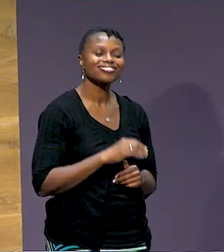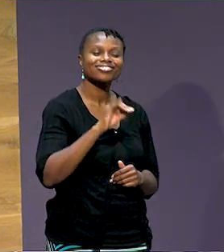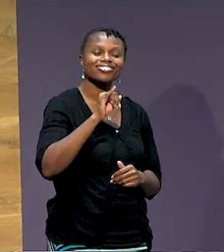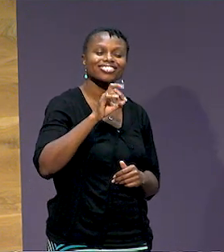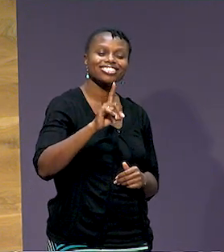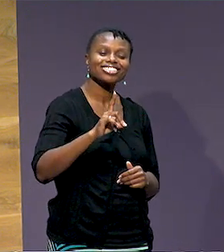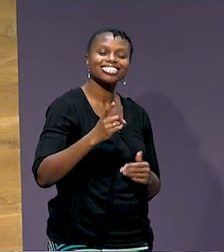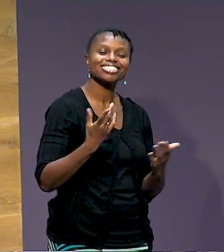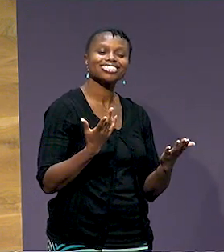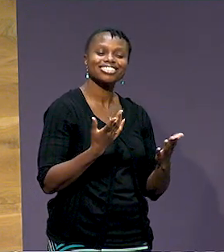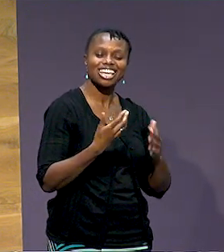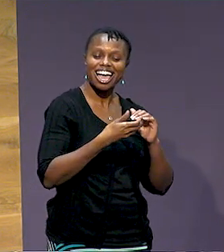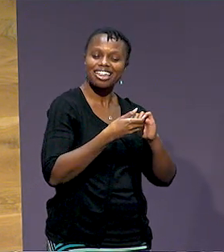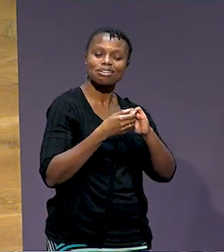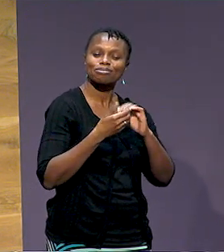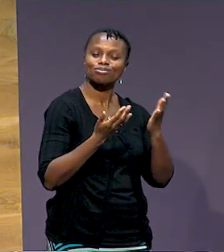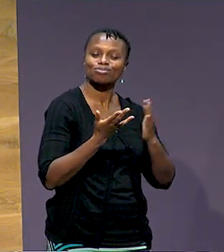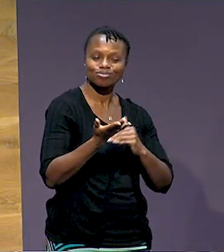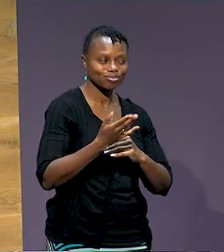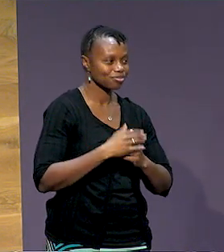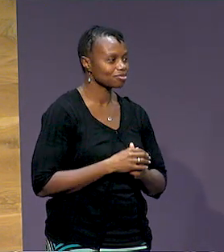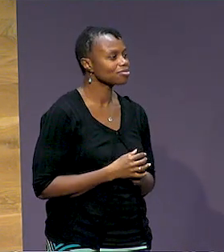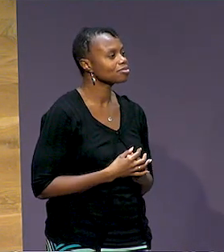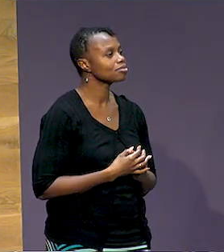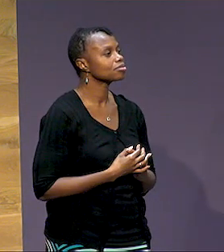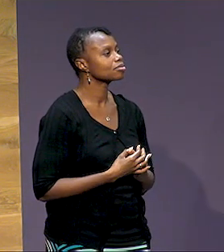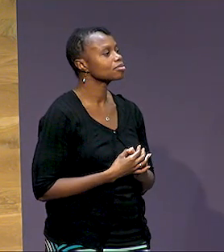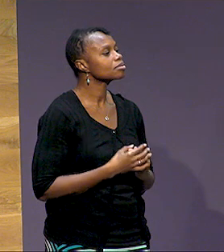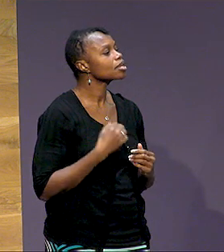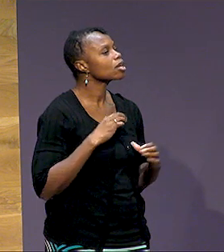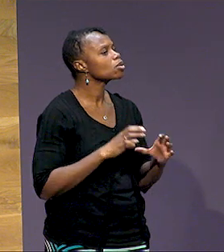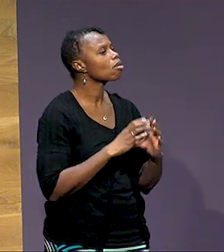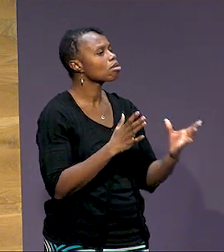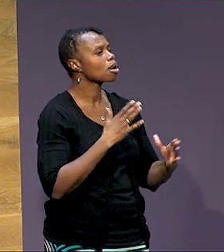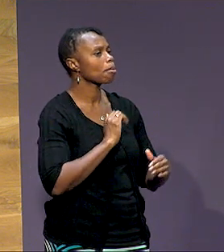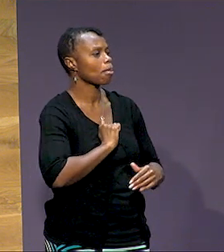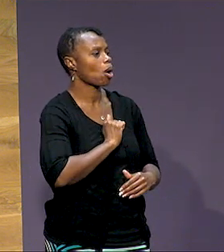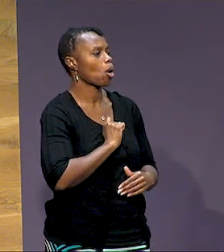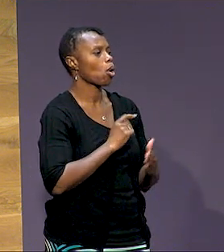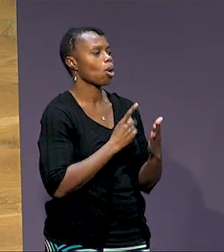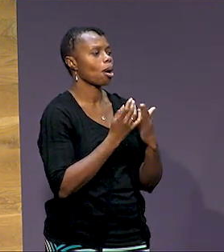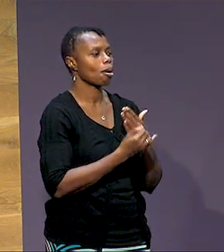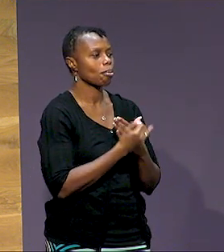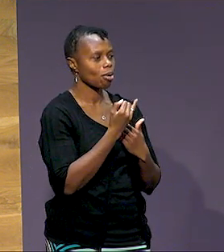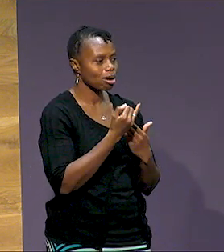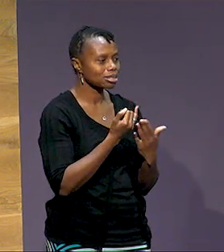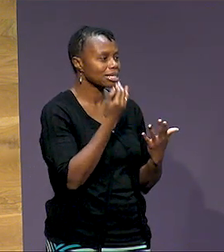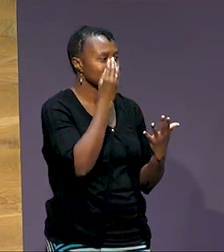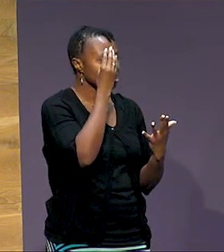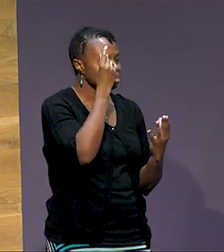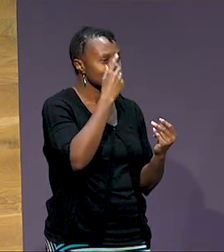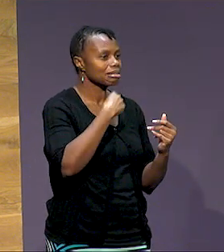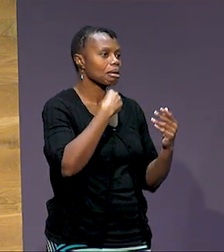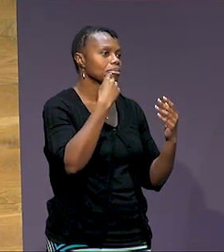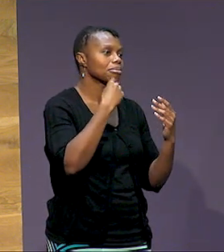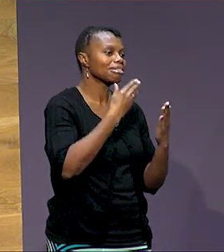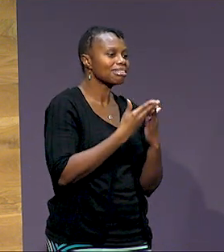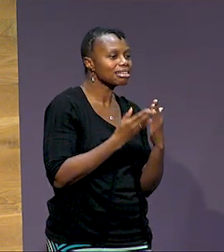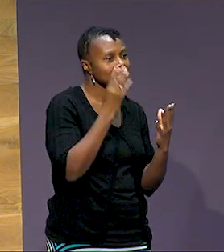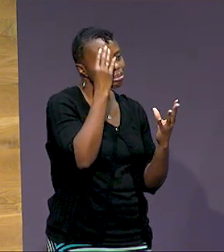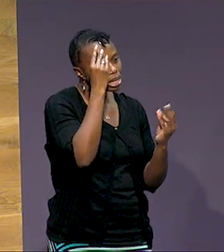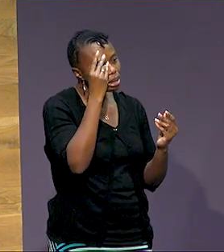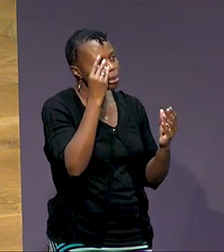collaboration. So I do a lot of my own projects on the side, things that I'm thinking about and dreaming about and trying to make